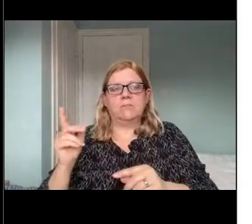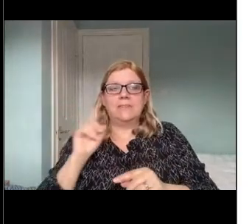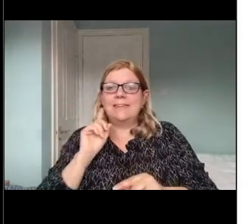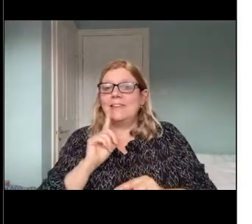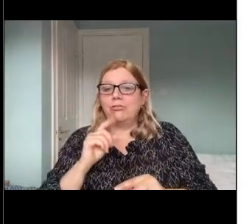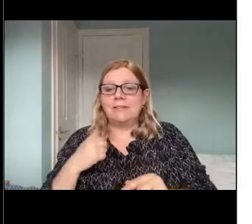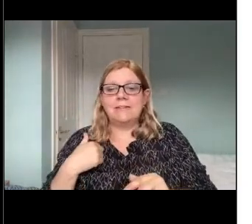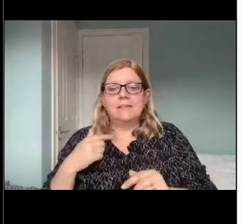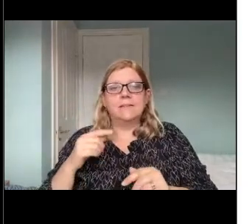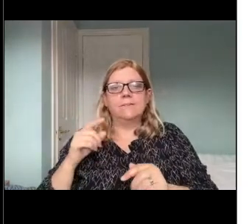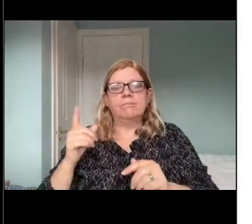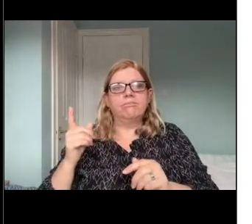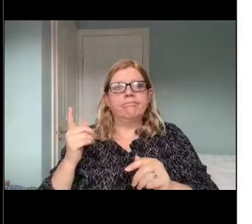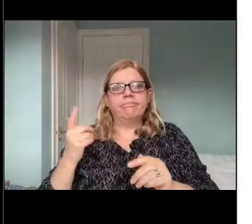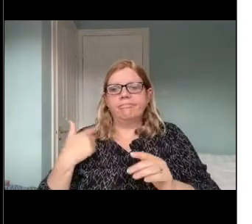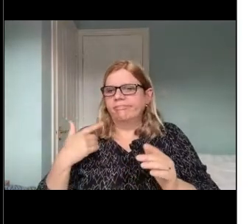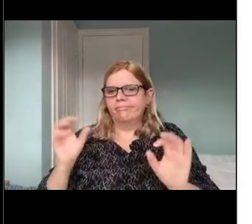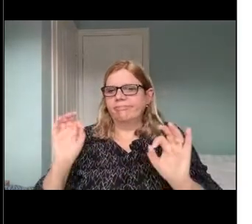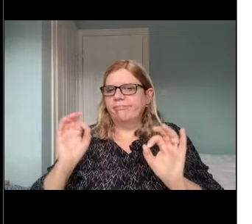my parents are hearing